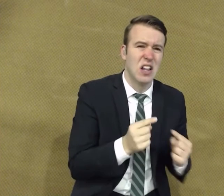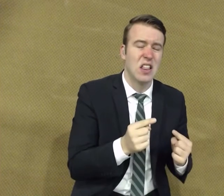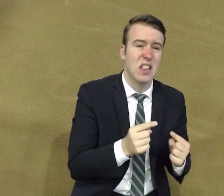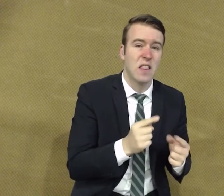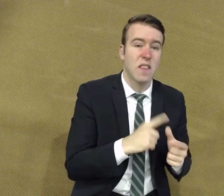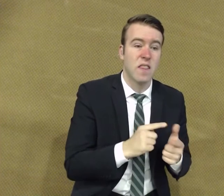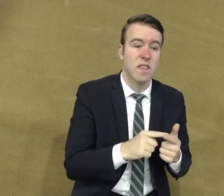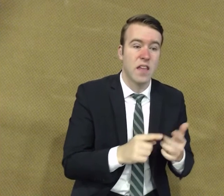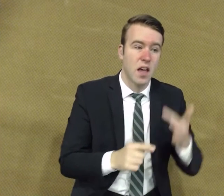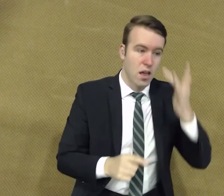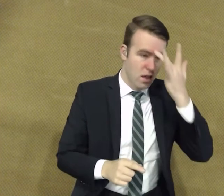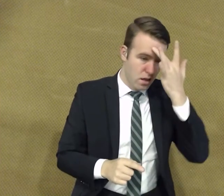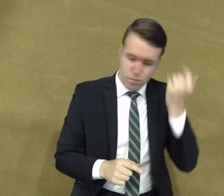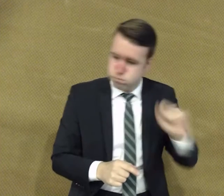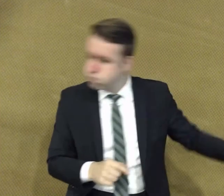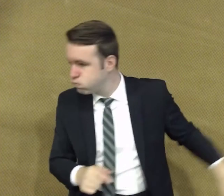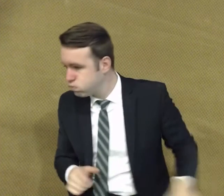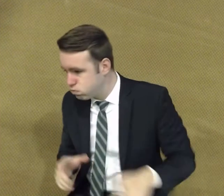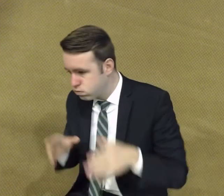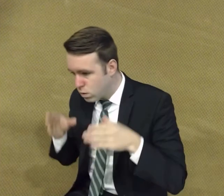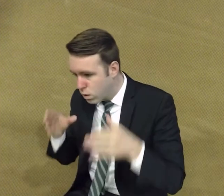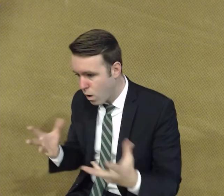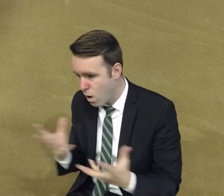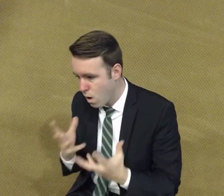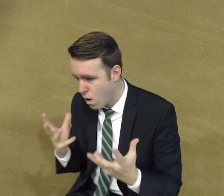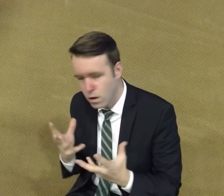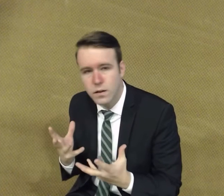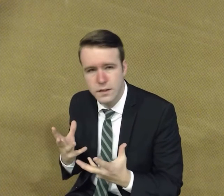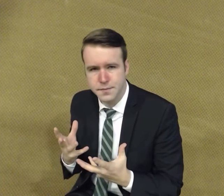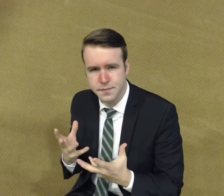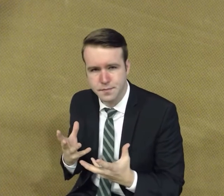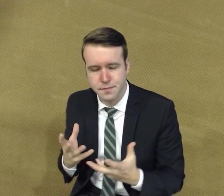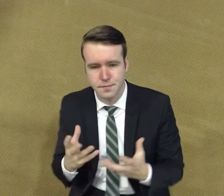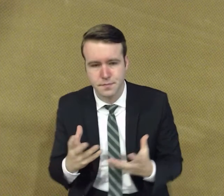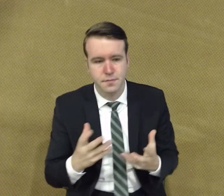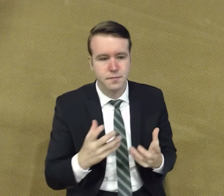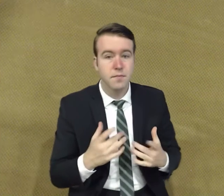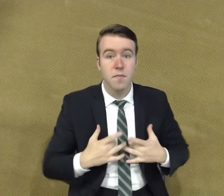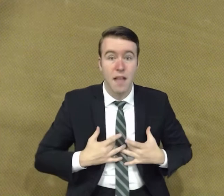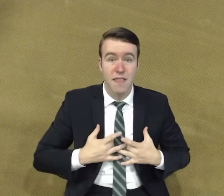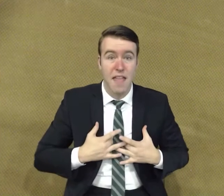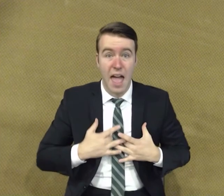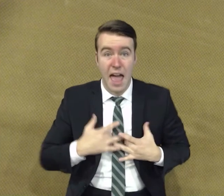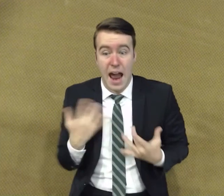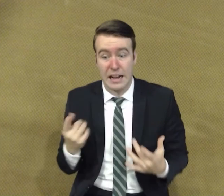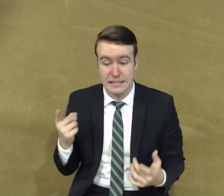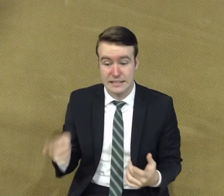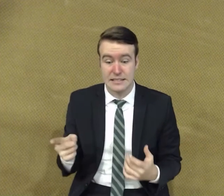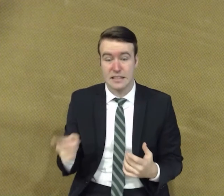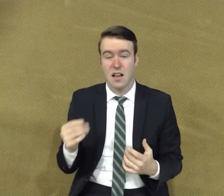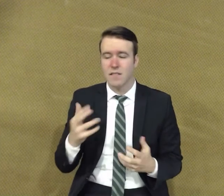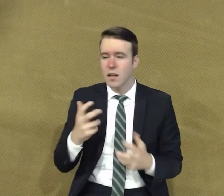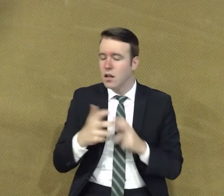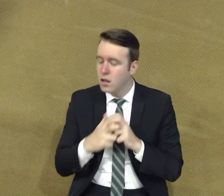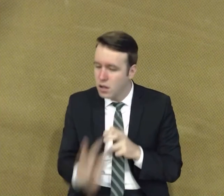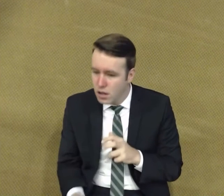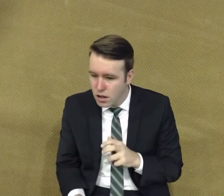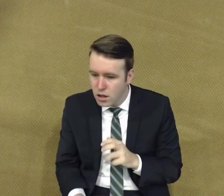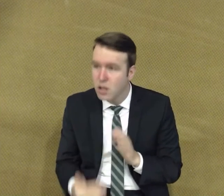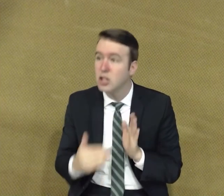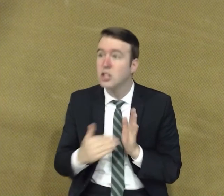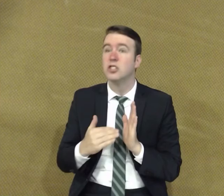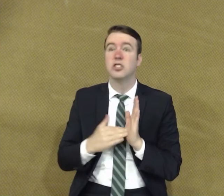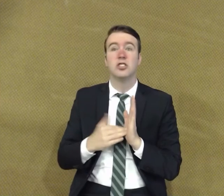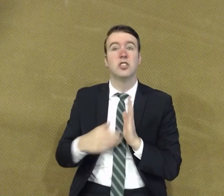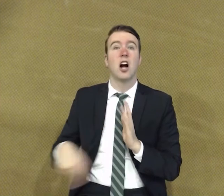left in the distant parts of the mind. And the ecstasy of the wonder that no doctor